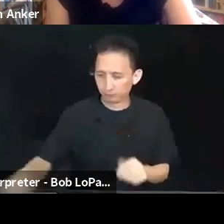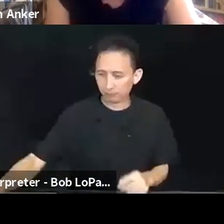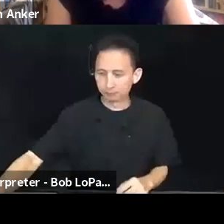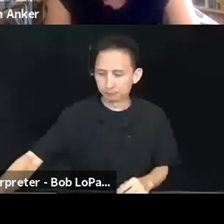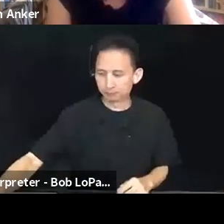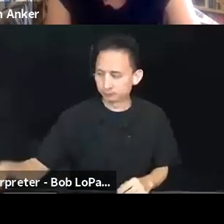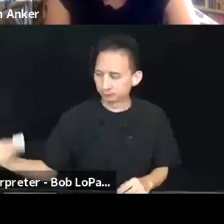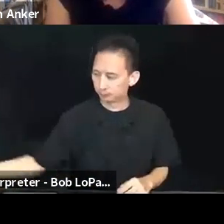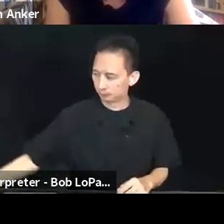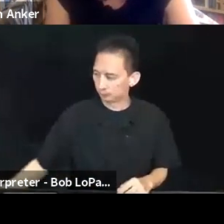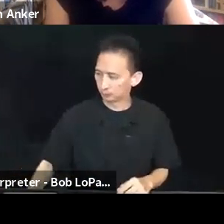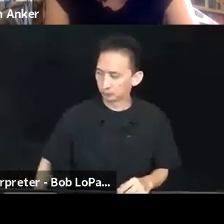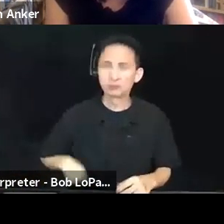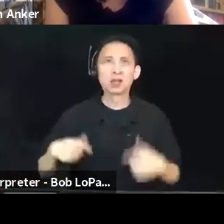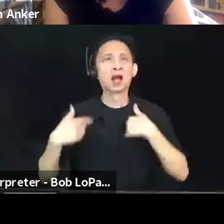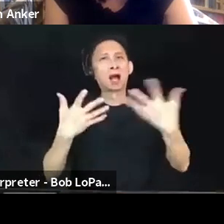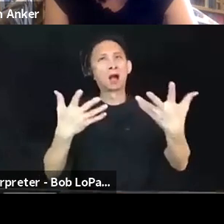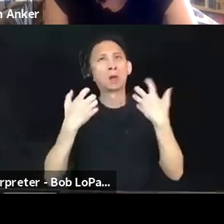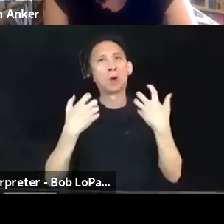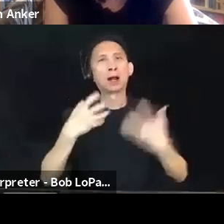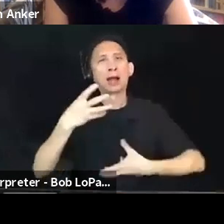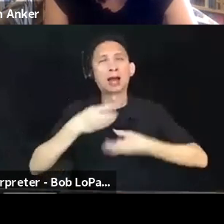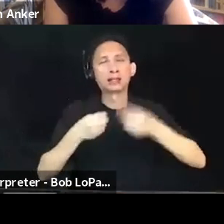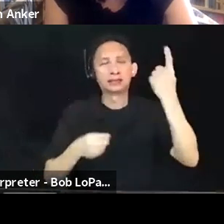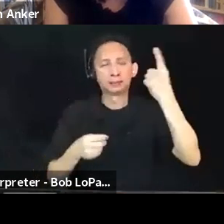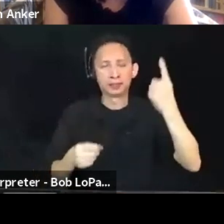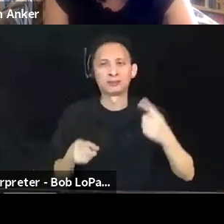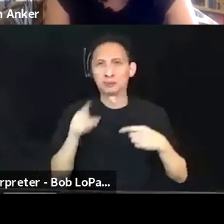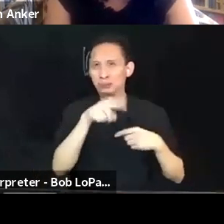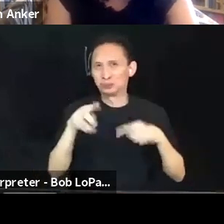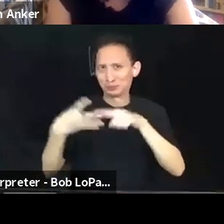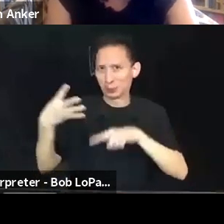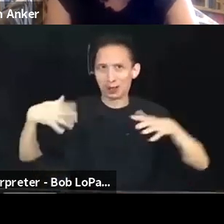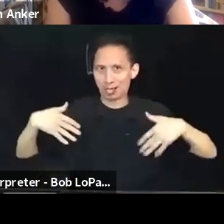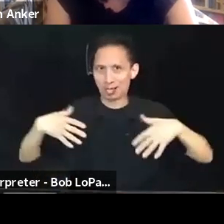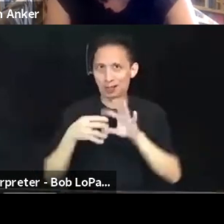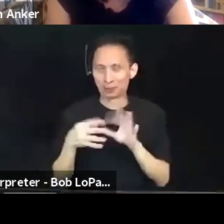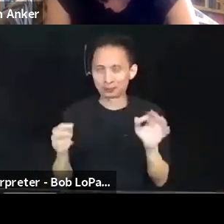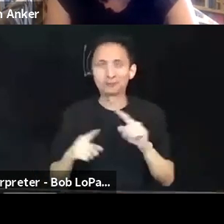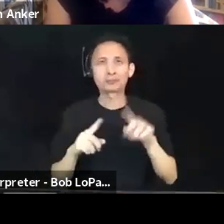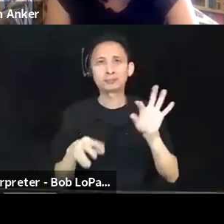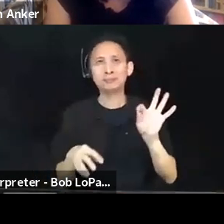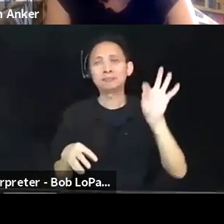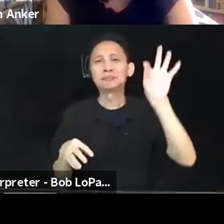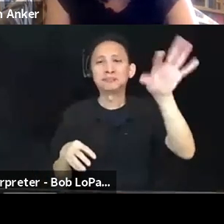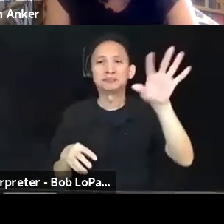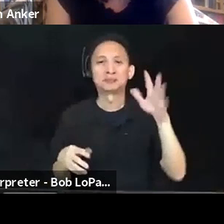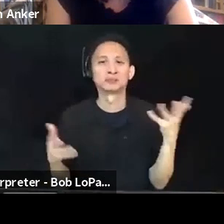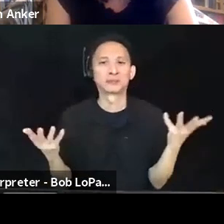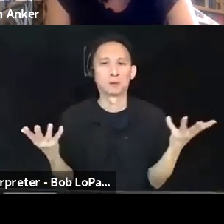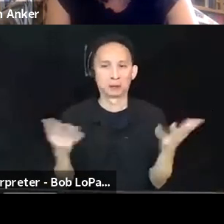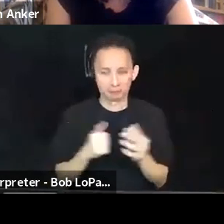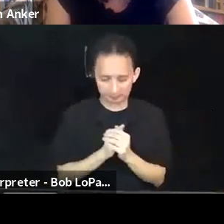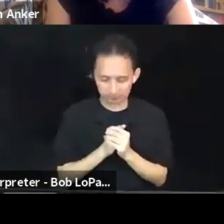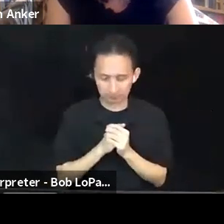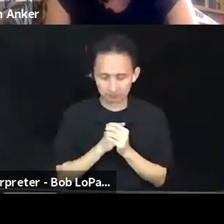of a question, something that was not picked up on, but not in the comments, but drawing